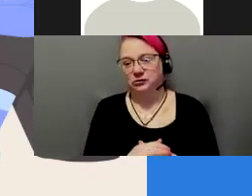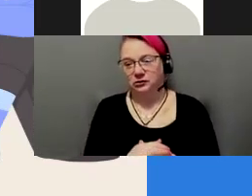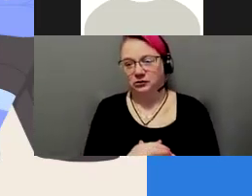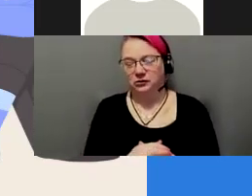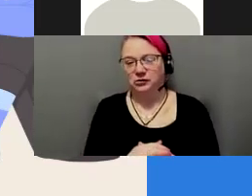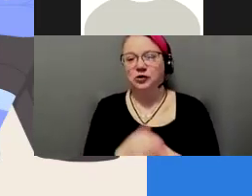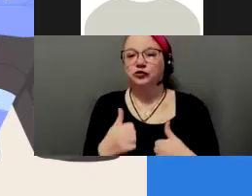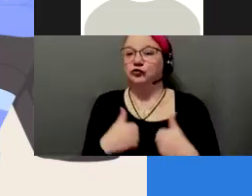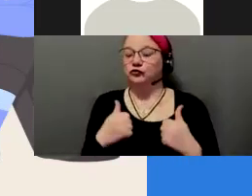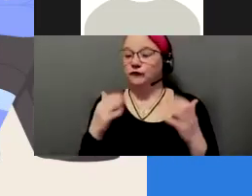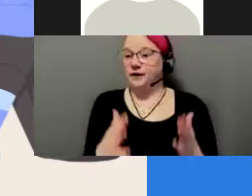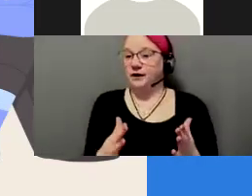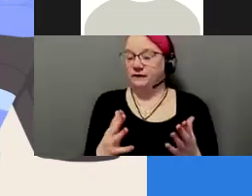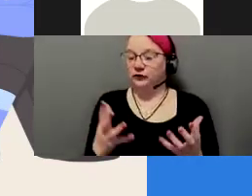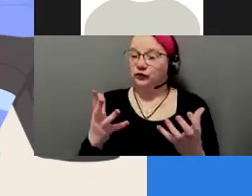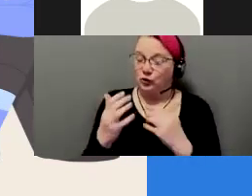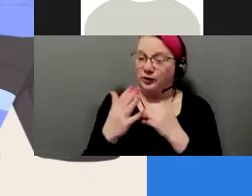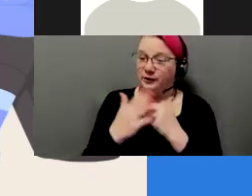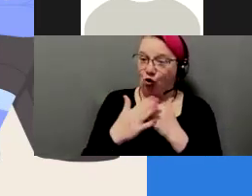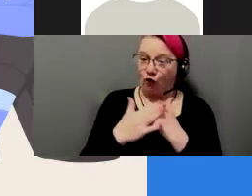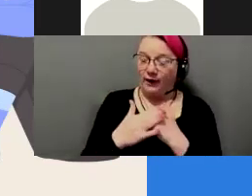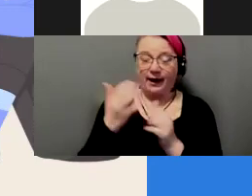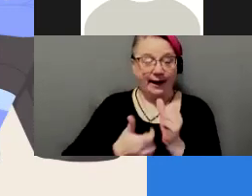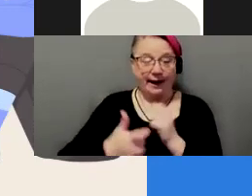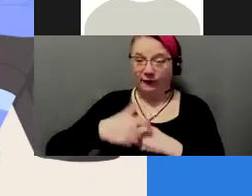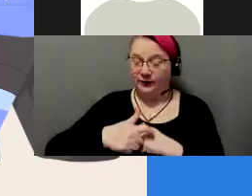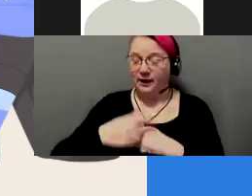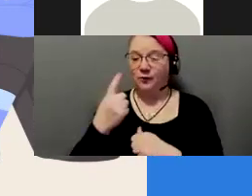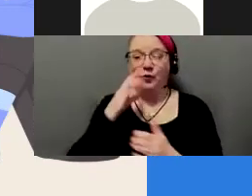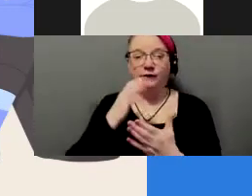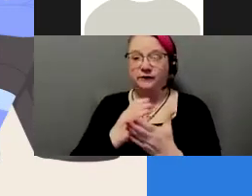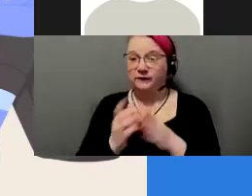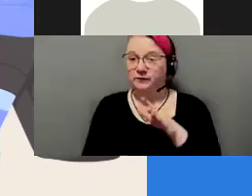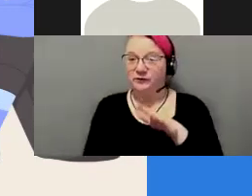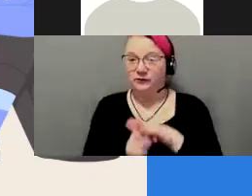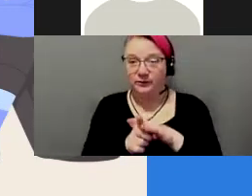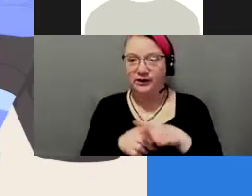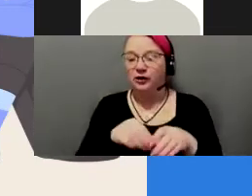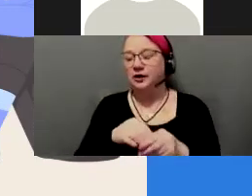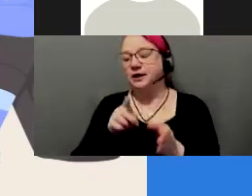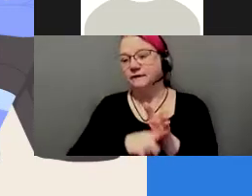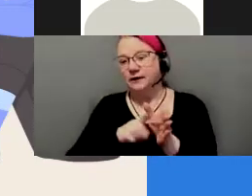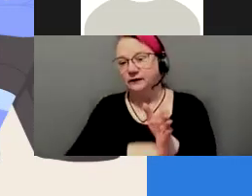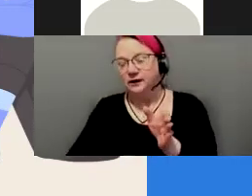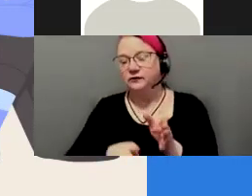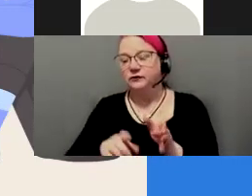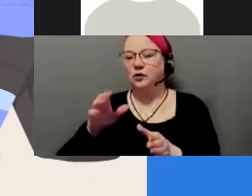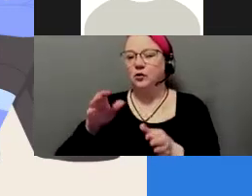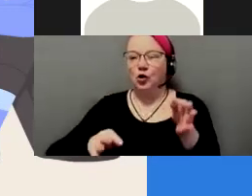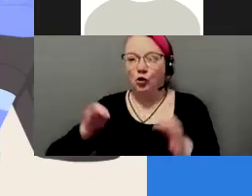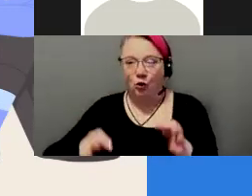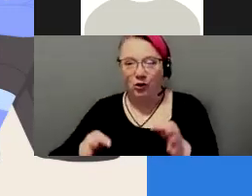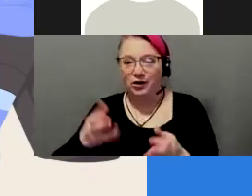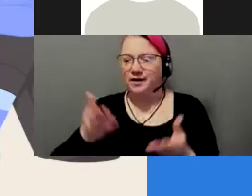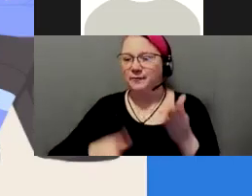So survivors who choose to be notified every time one of these images appear in an investigation or court proceeding may find